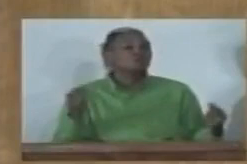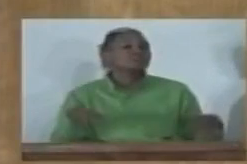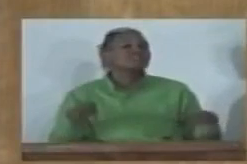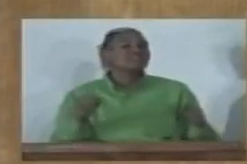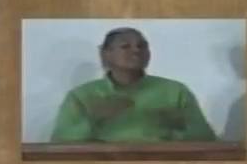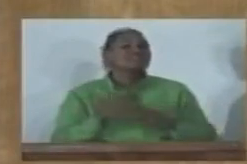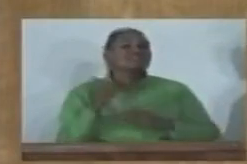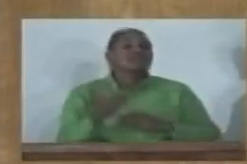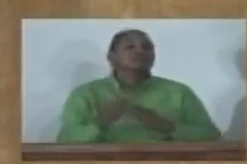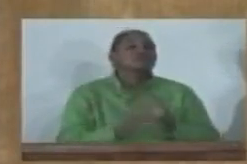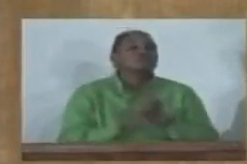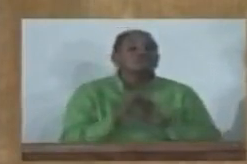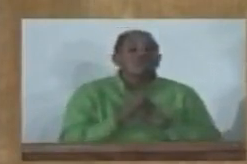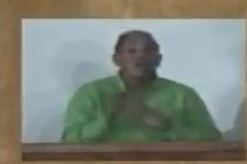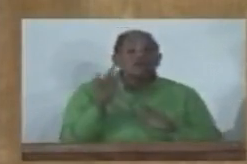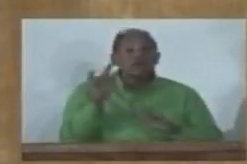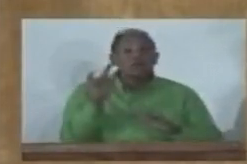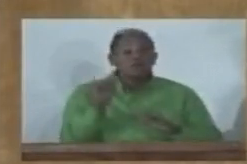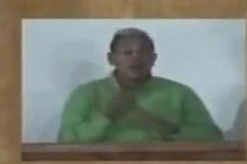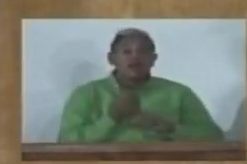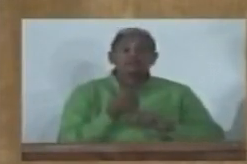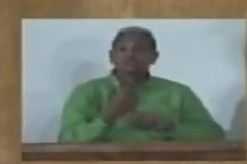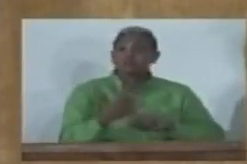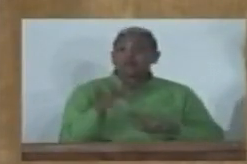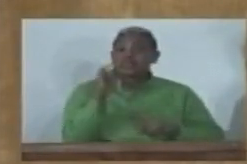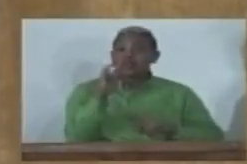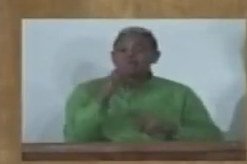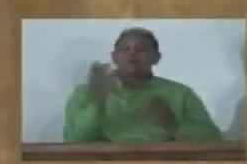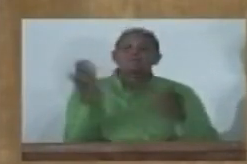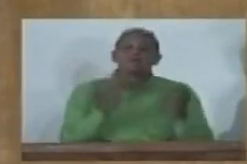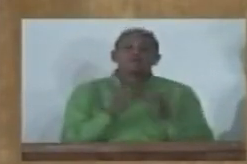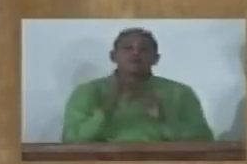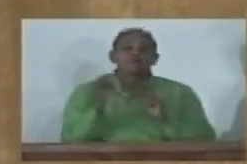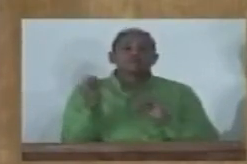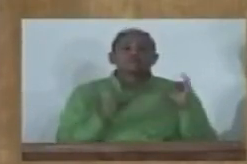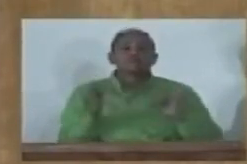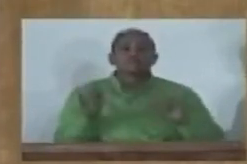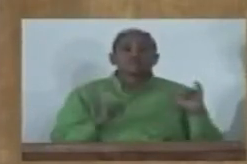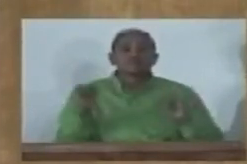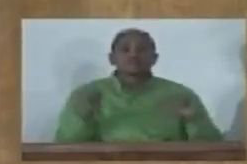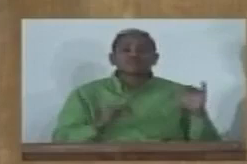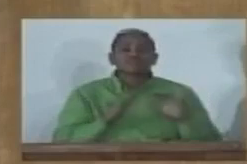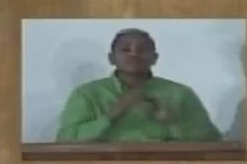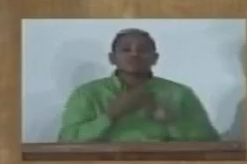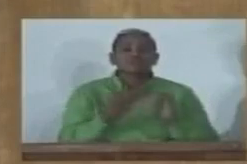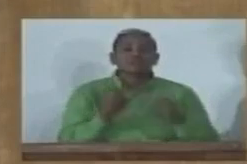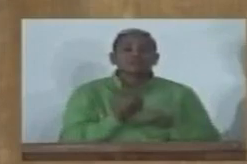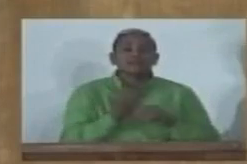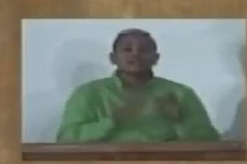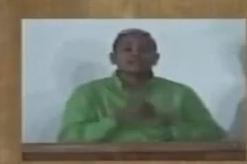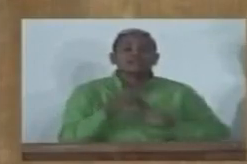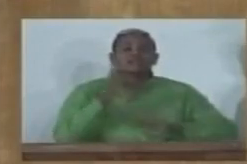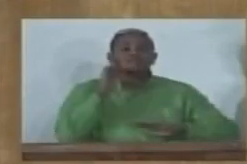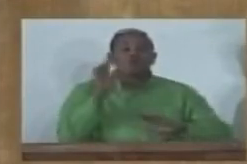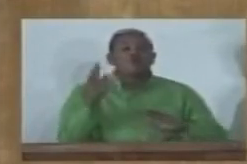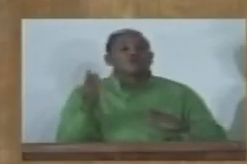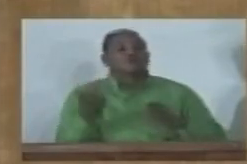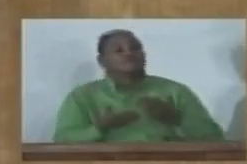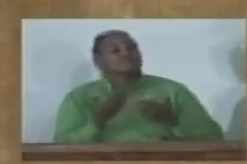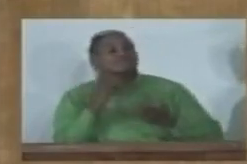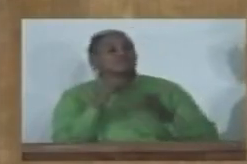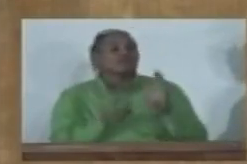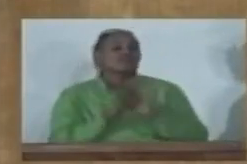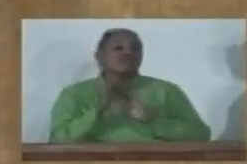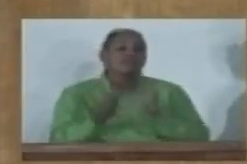tourists and locals into the country, to make easy for development and growth to take